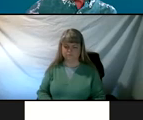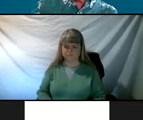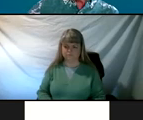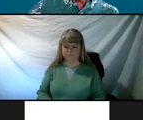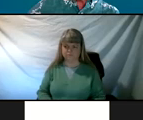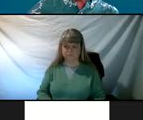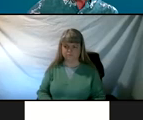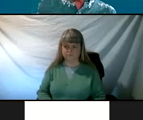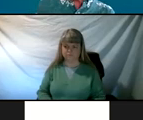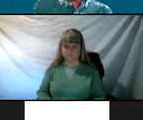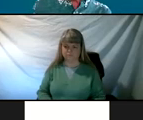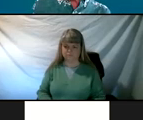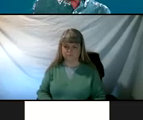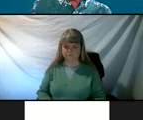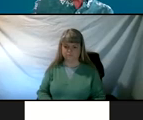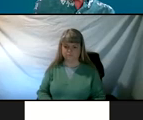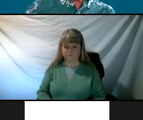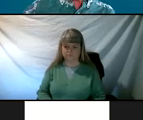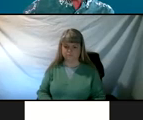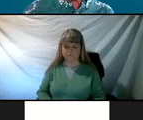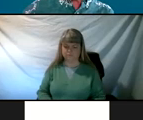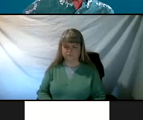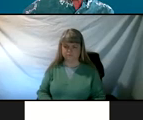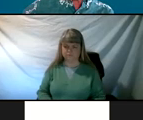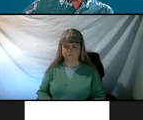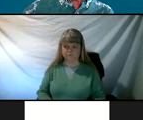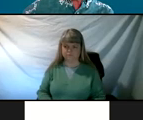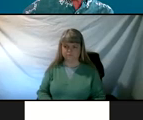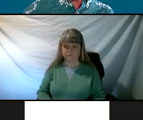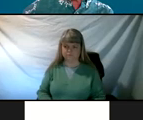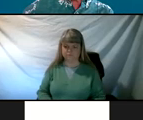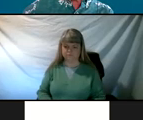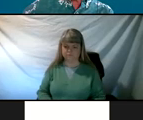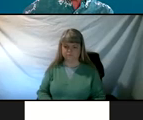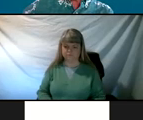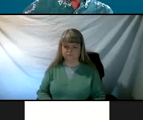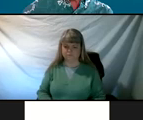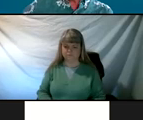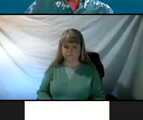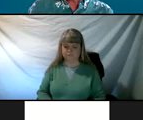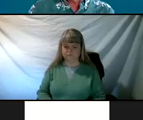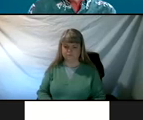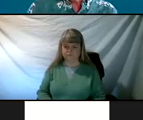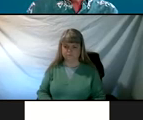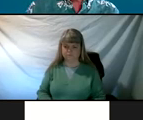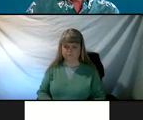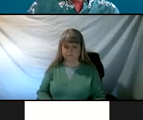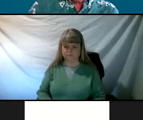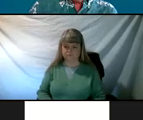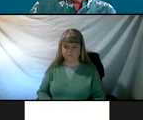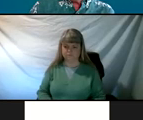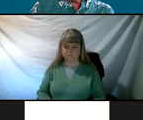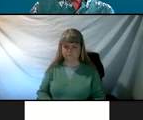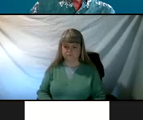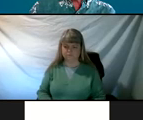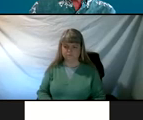side, even with the subtitle turned off. Constant typing, texting, all you're speaking is different than the subtitle. Okay, I want